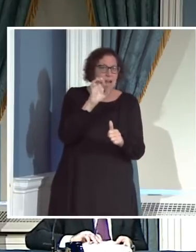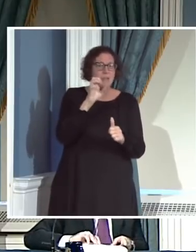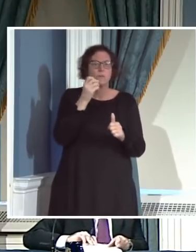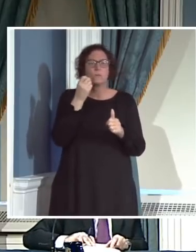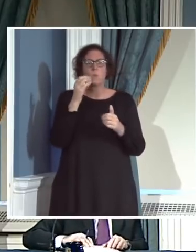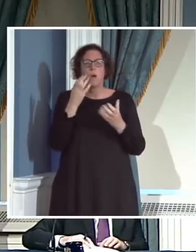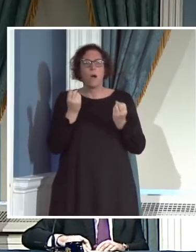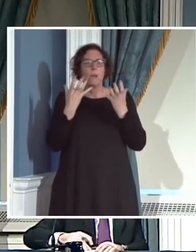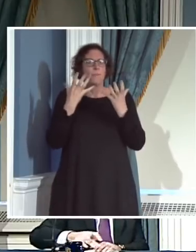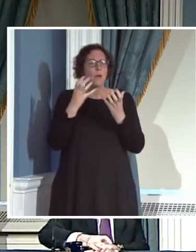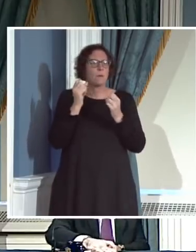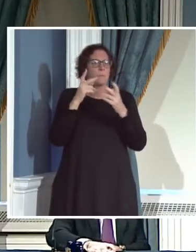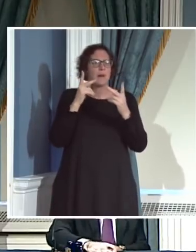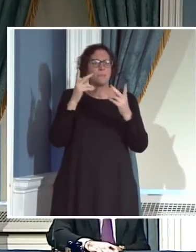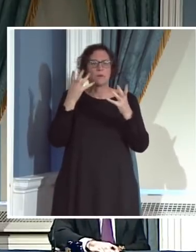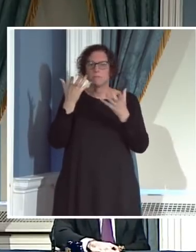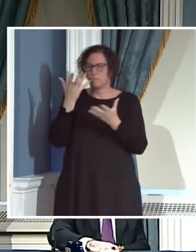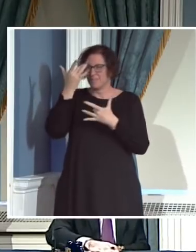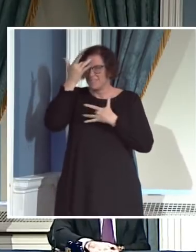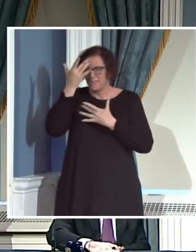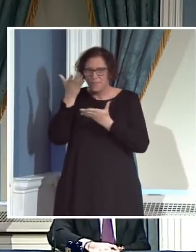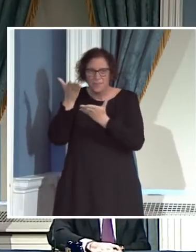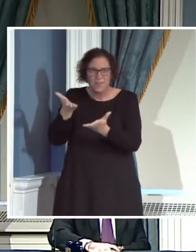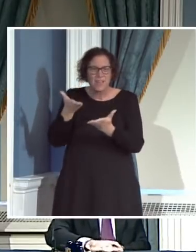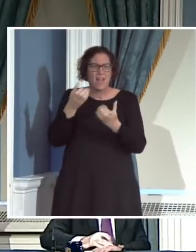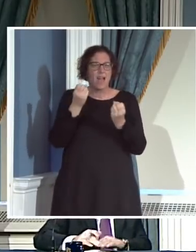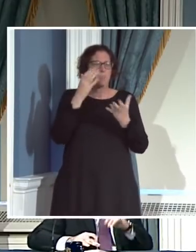pertains to ventilators at that hospital.